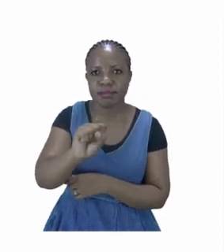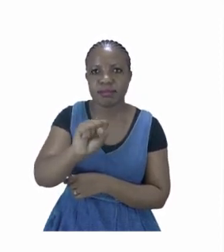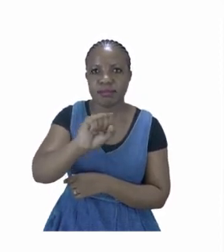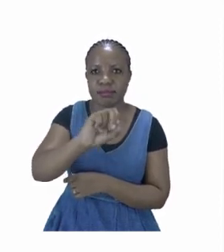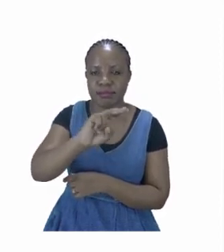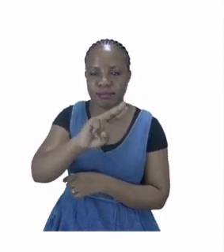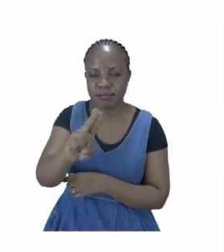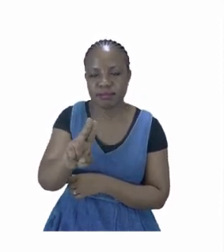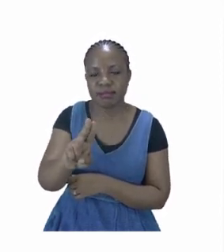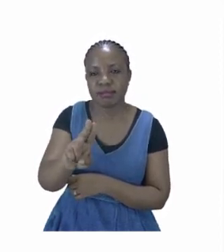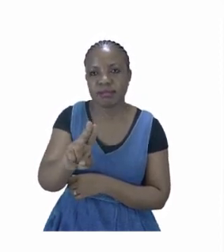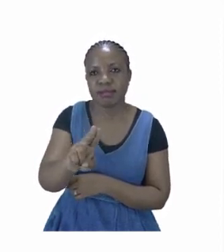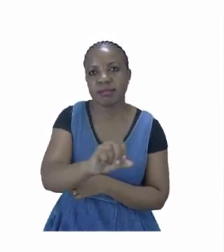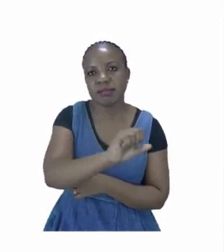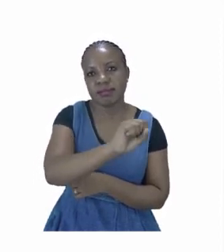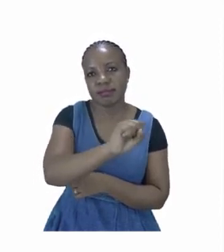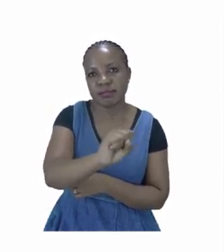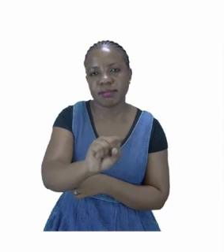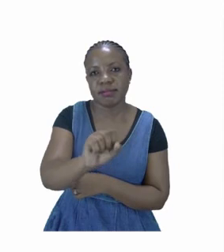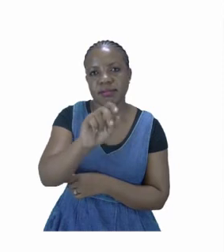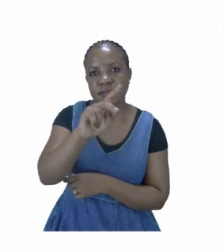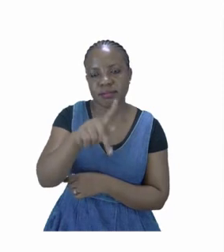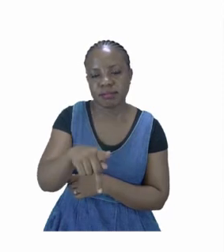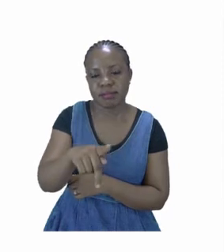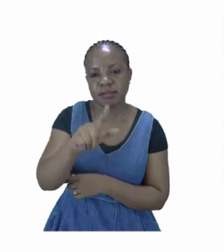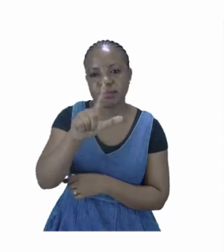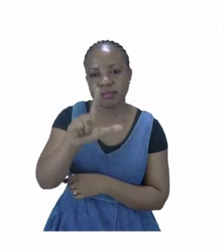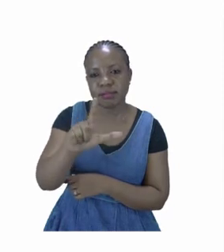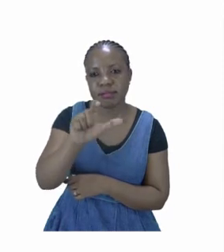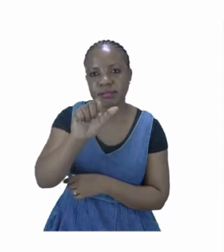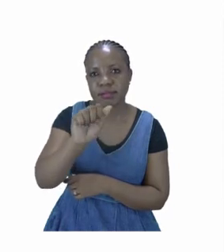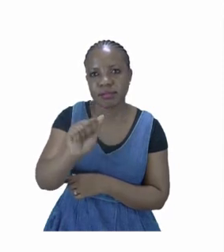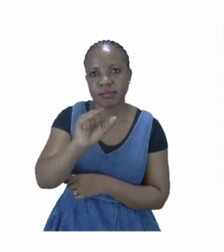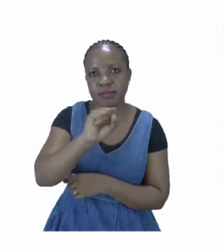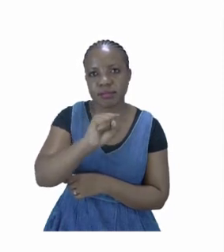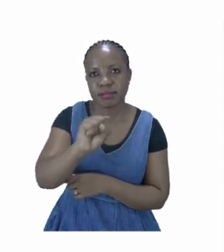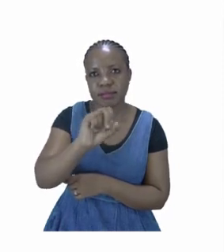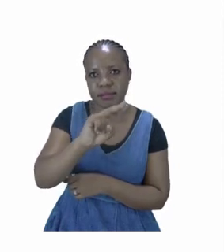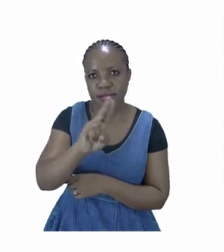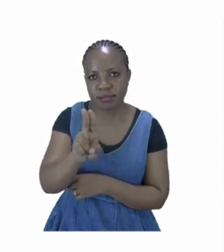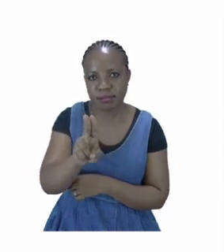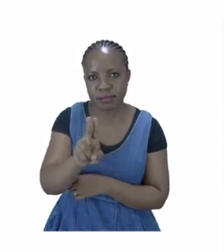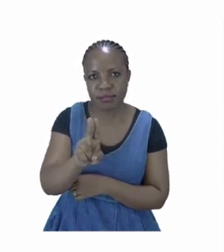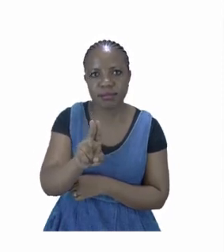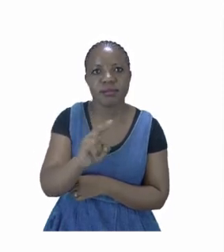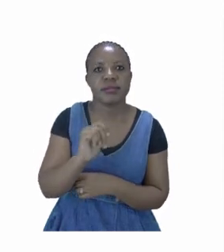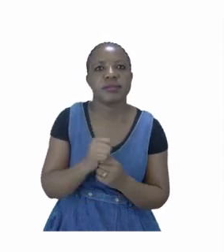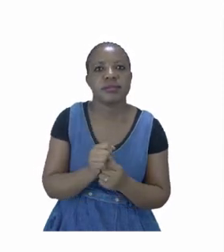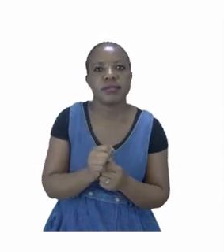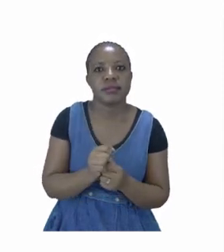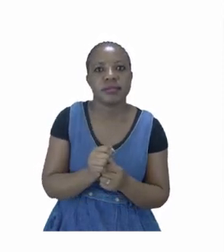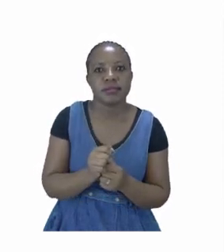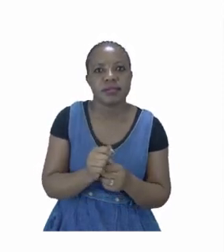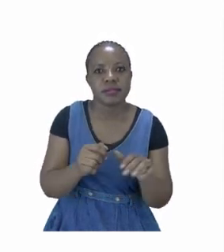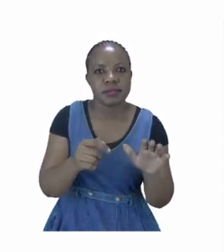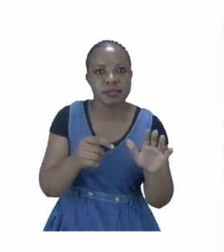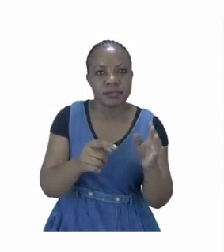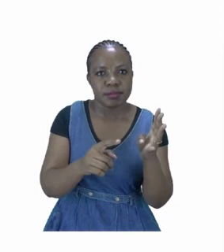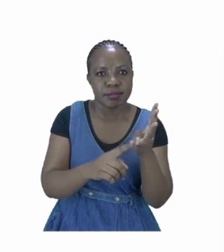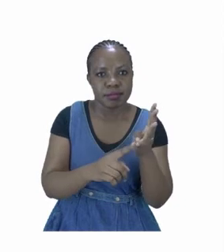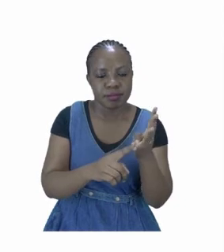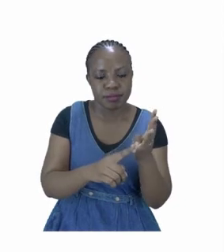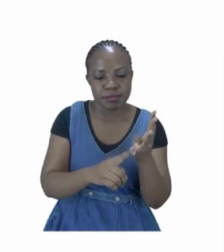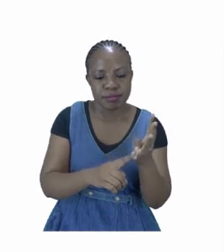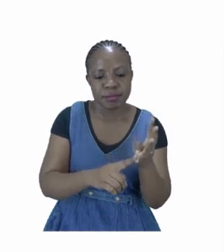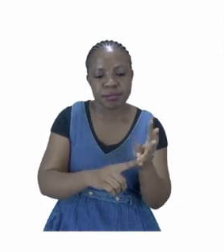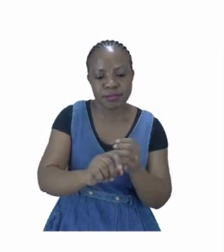splash, splash. At the bottom, we have the word